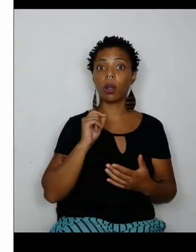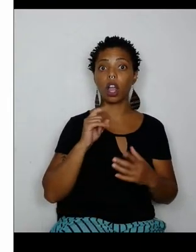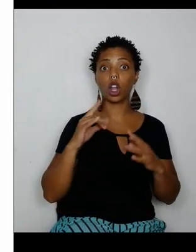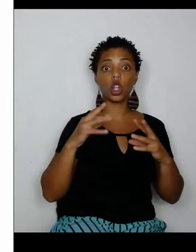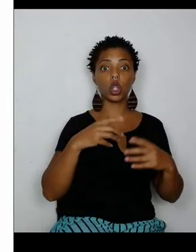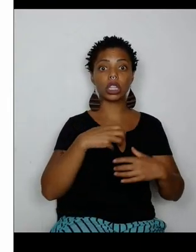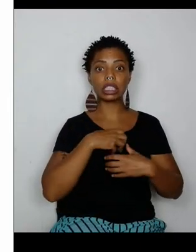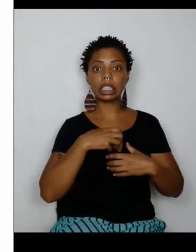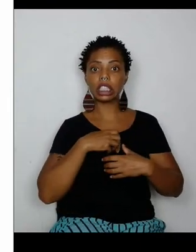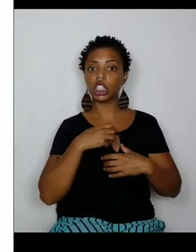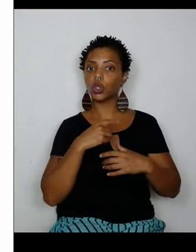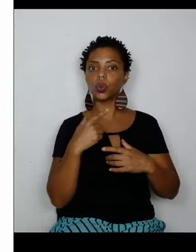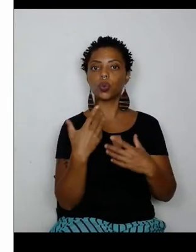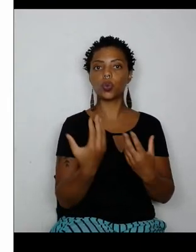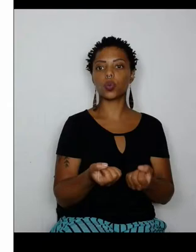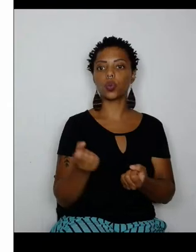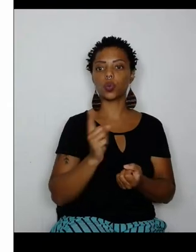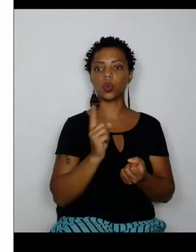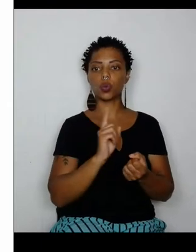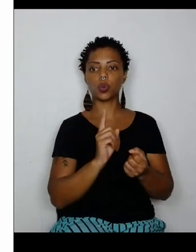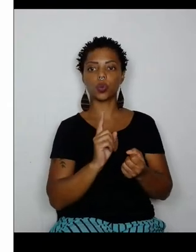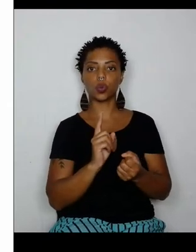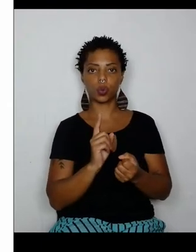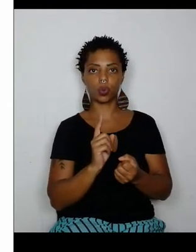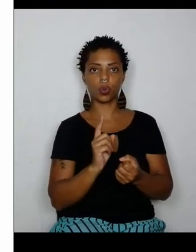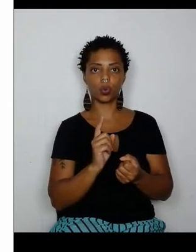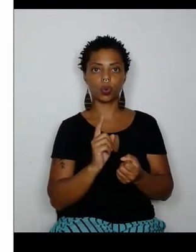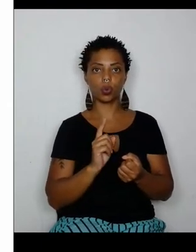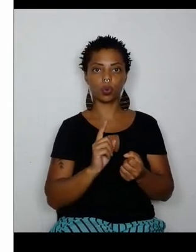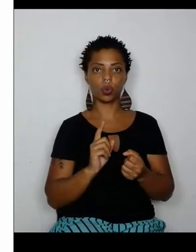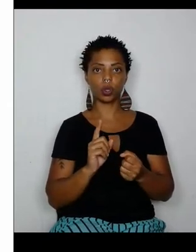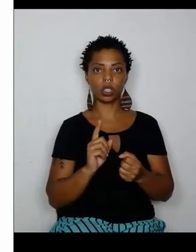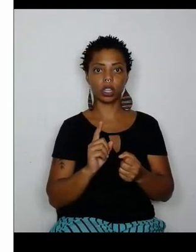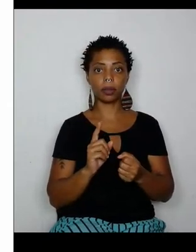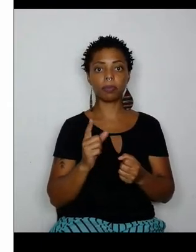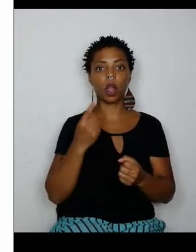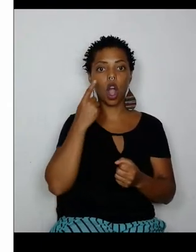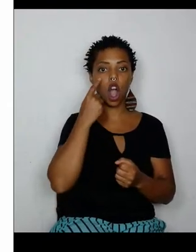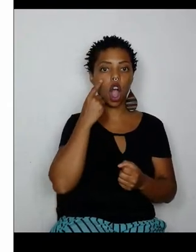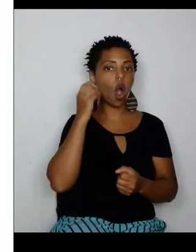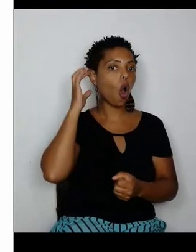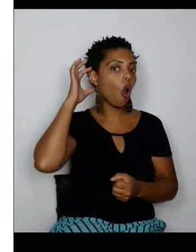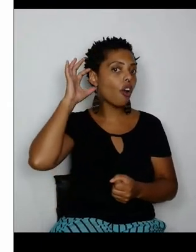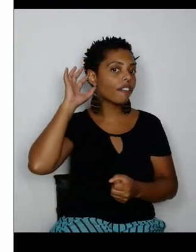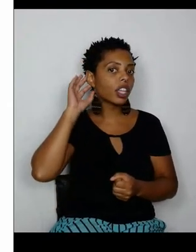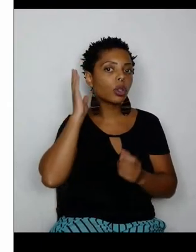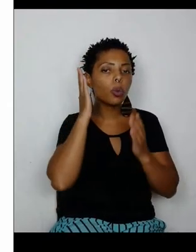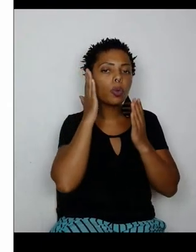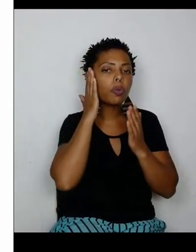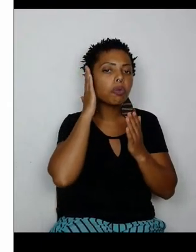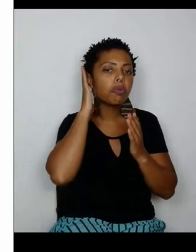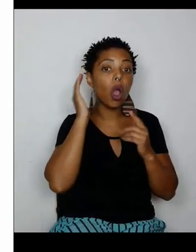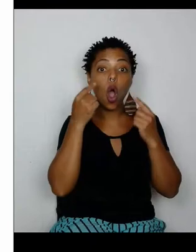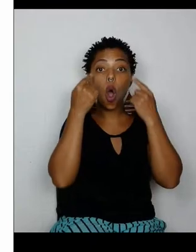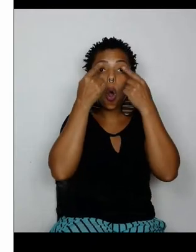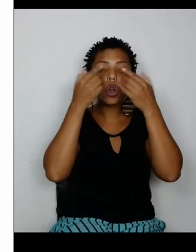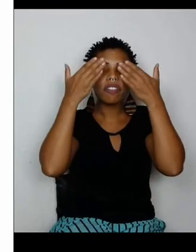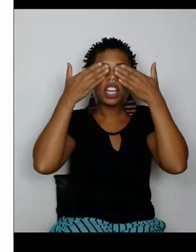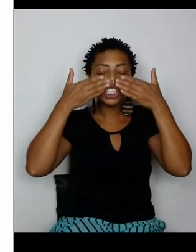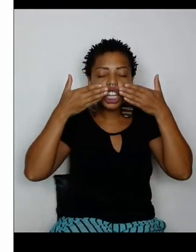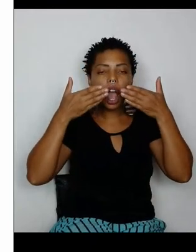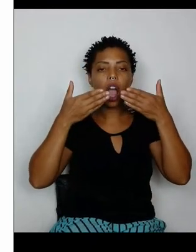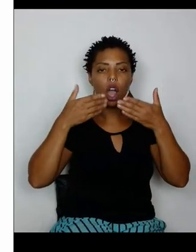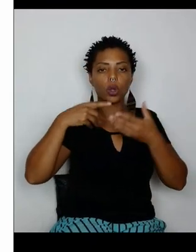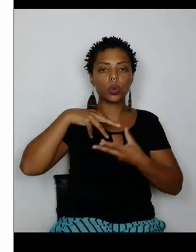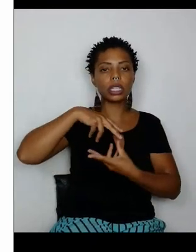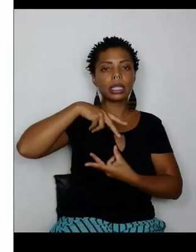ears are seamlessly smoothed out the eyes are serenely closed the pure spirit erases the body while the blood